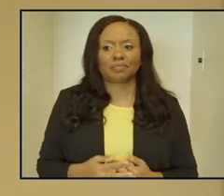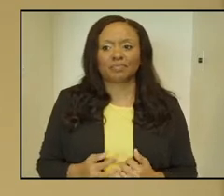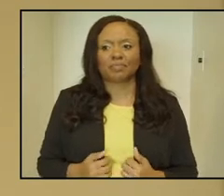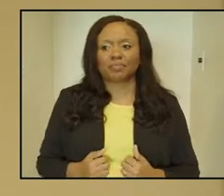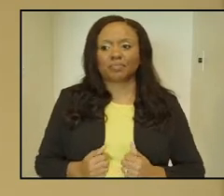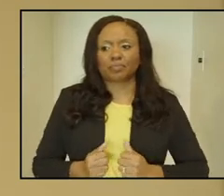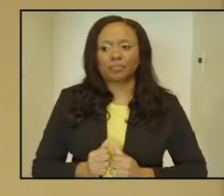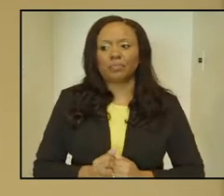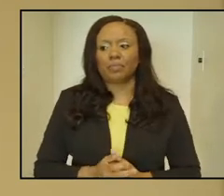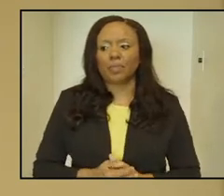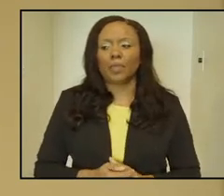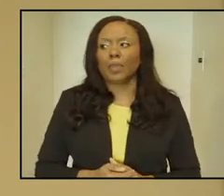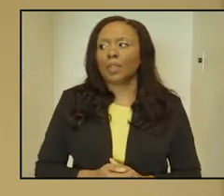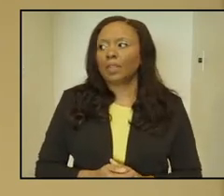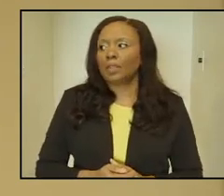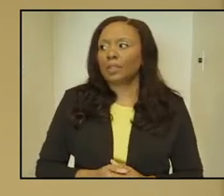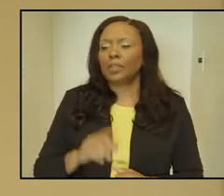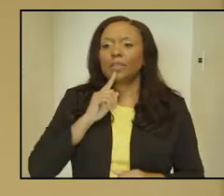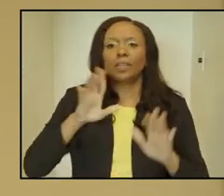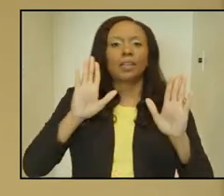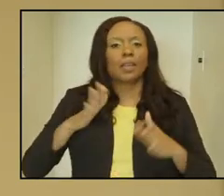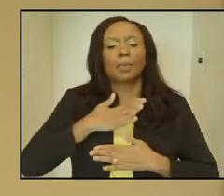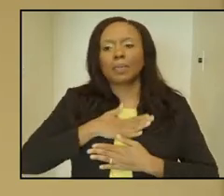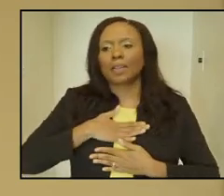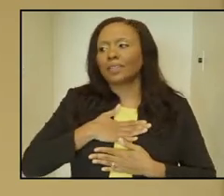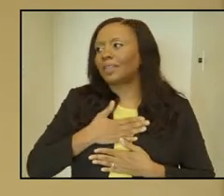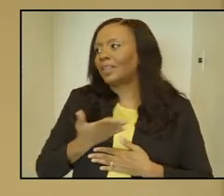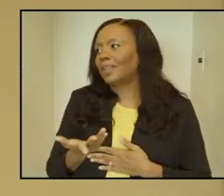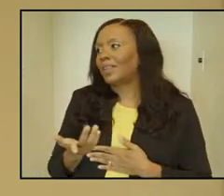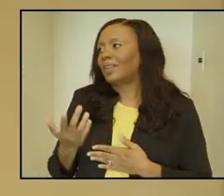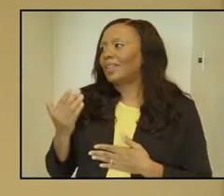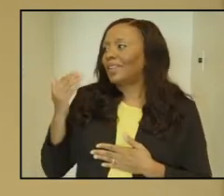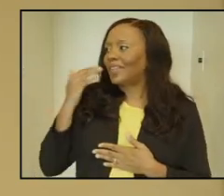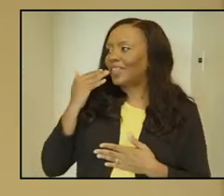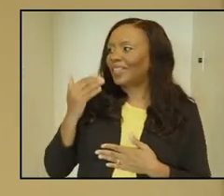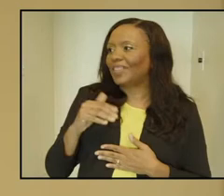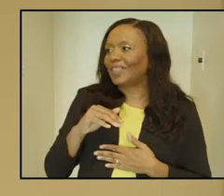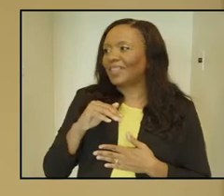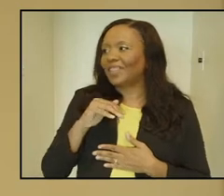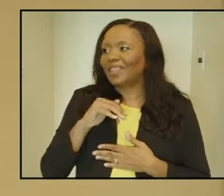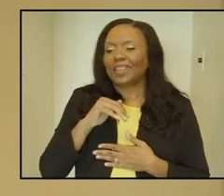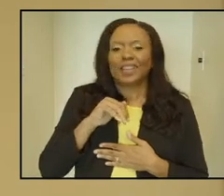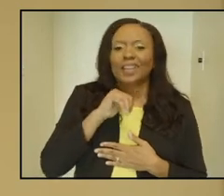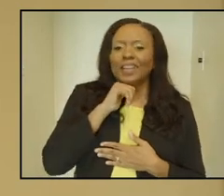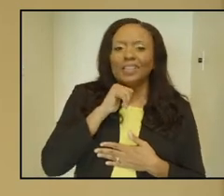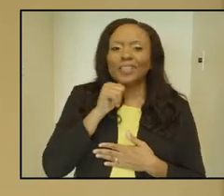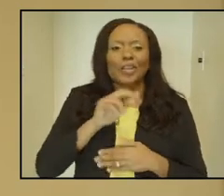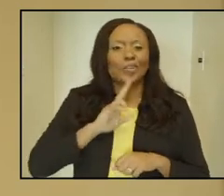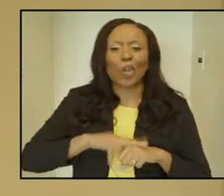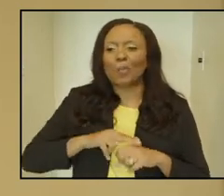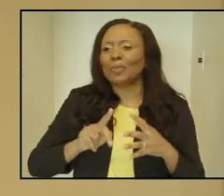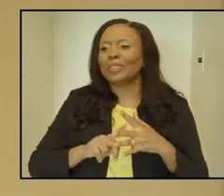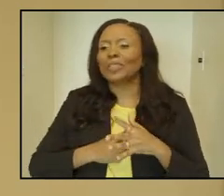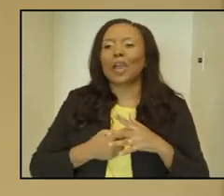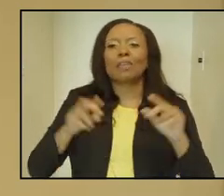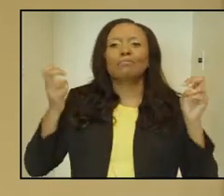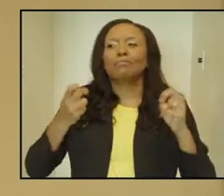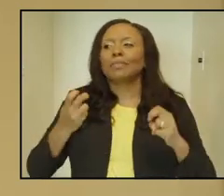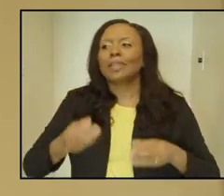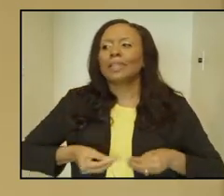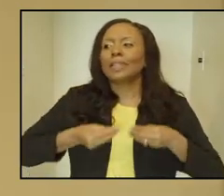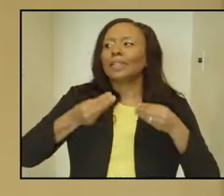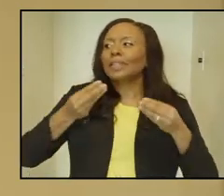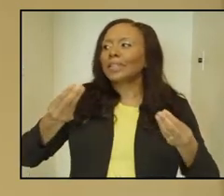It is with great pleasure, and that is not the usual cliche that you use when you start a speech by saying it gives me great pleasure. It really gives